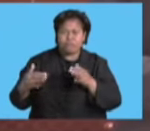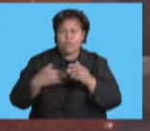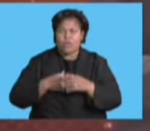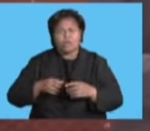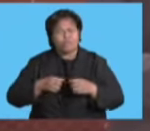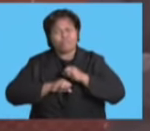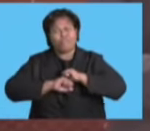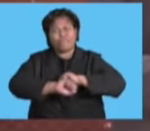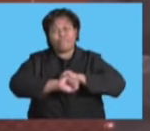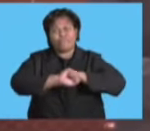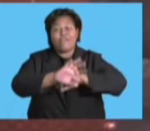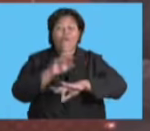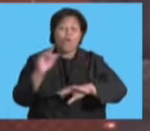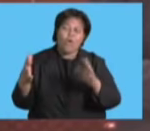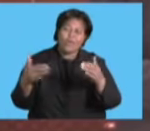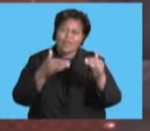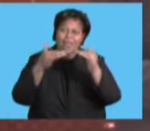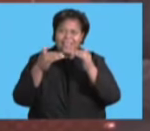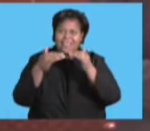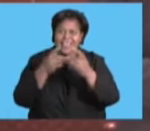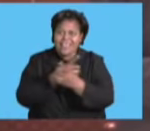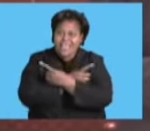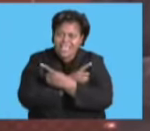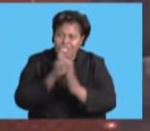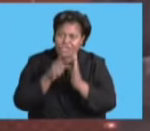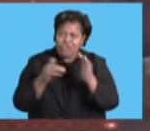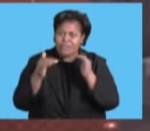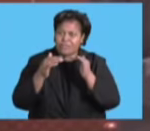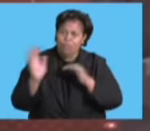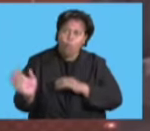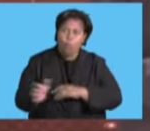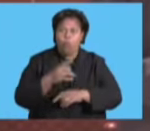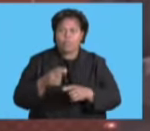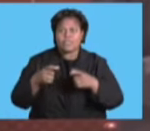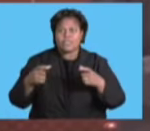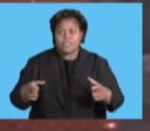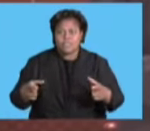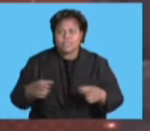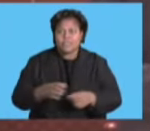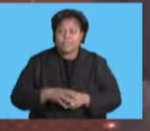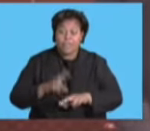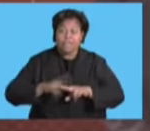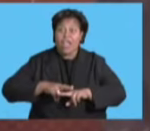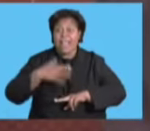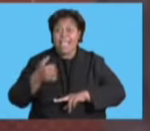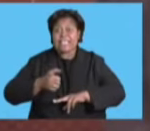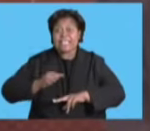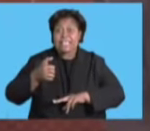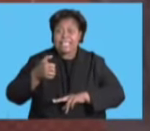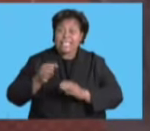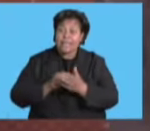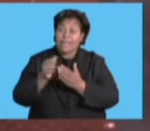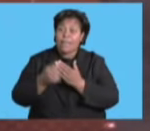equality, dignity and justice for all our ordinary citizens. Friday, 6 September